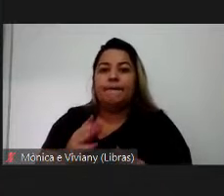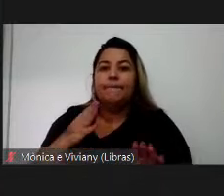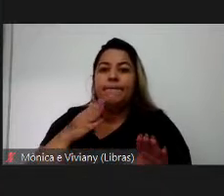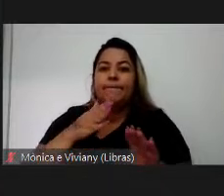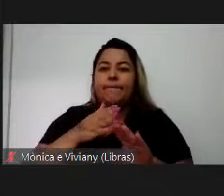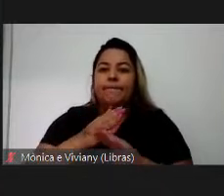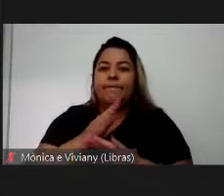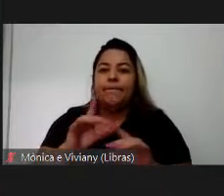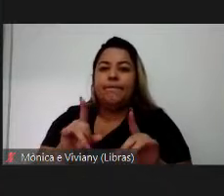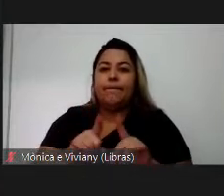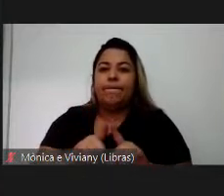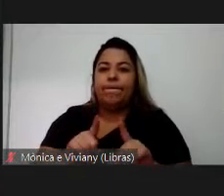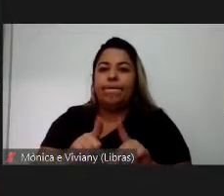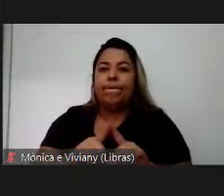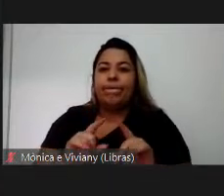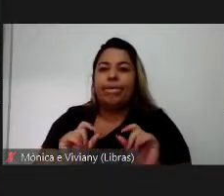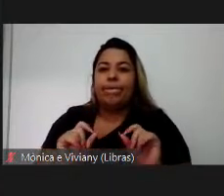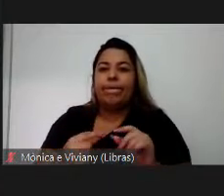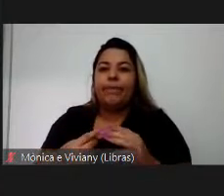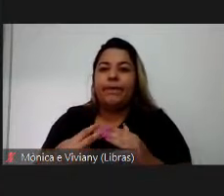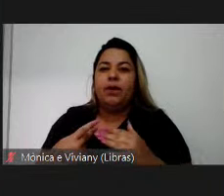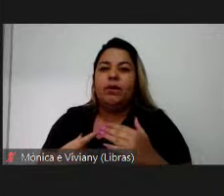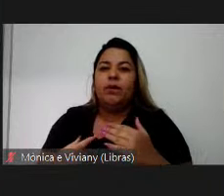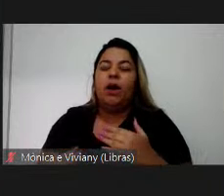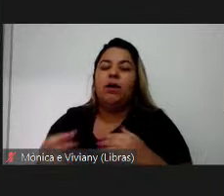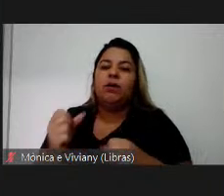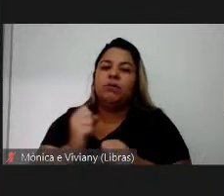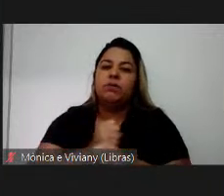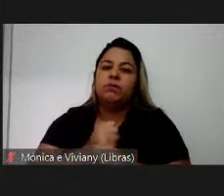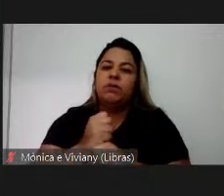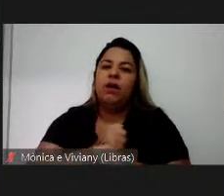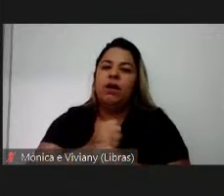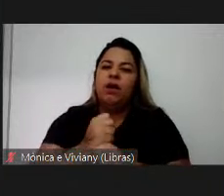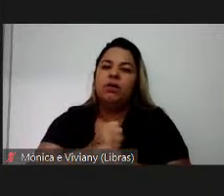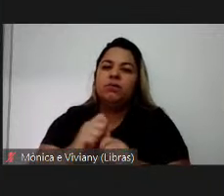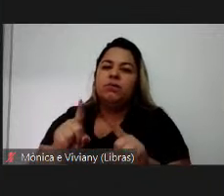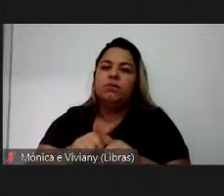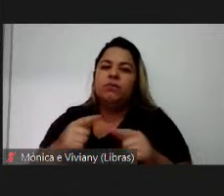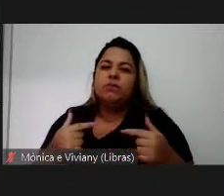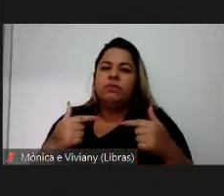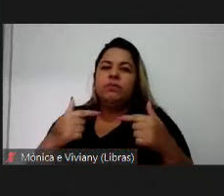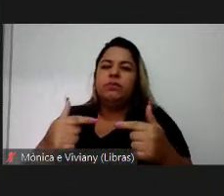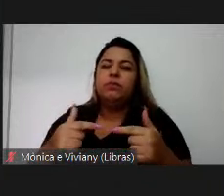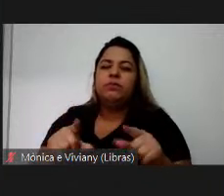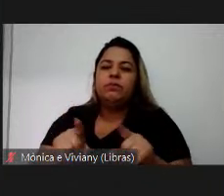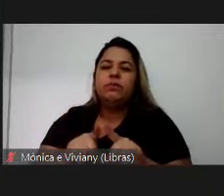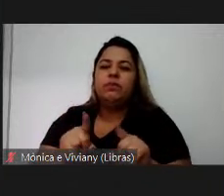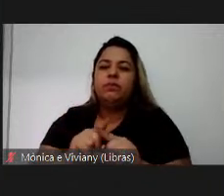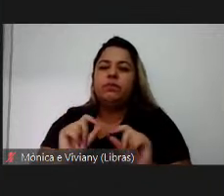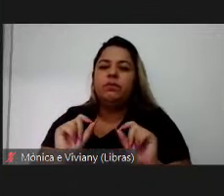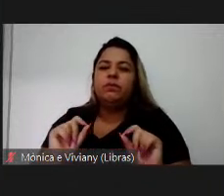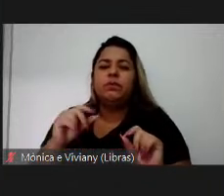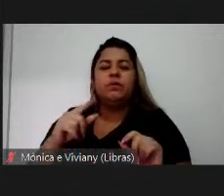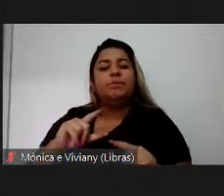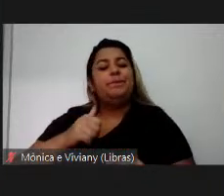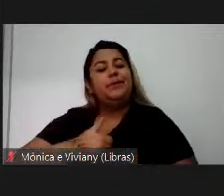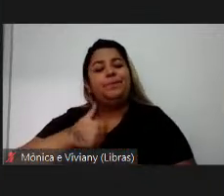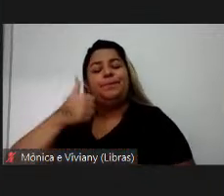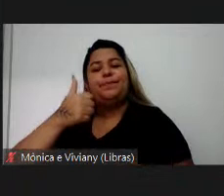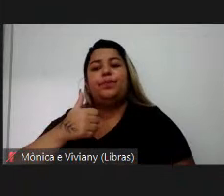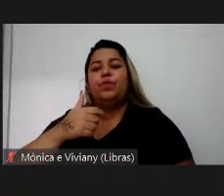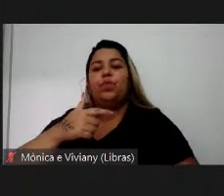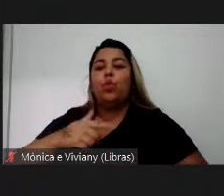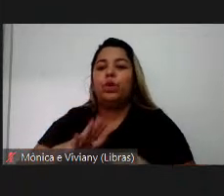speak about to amplify the access of the primary care between the years, but with the challenge